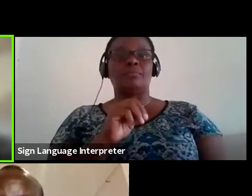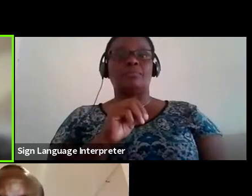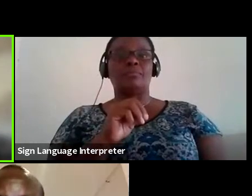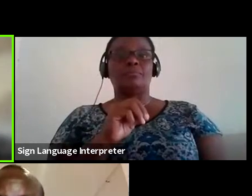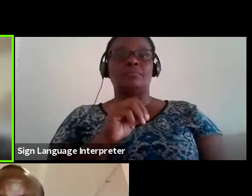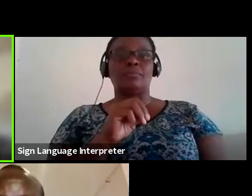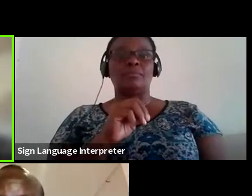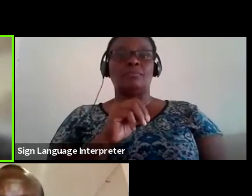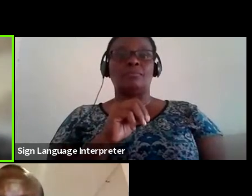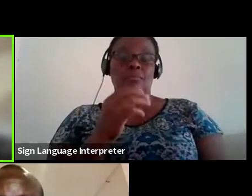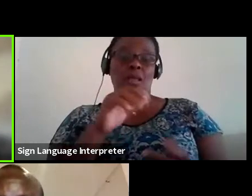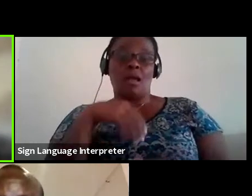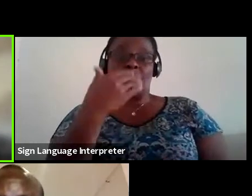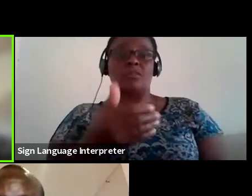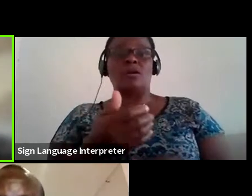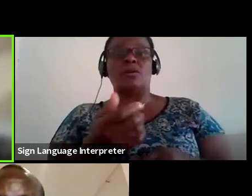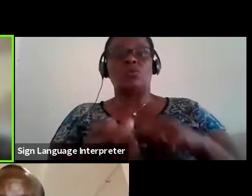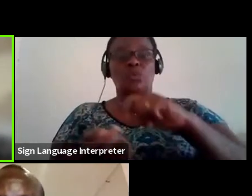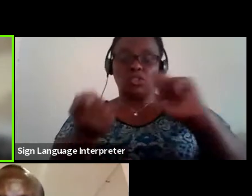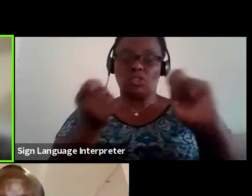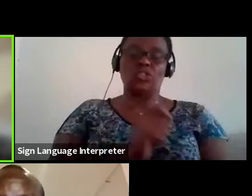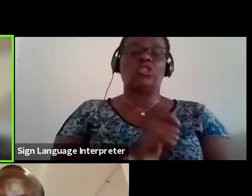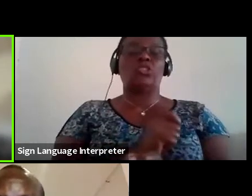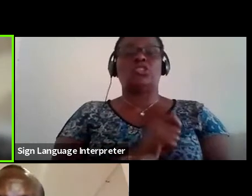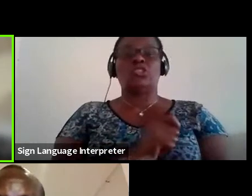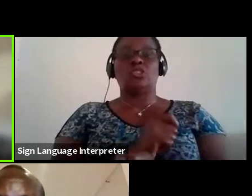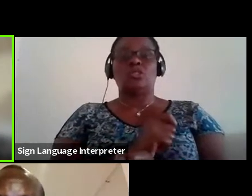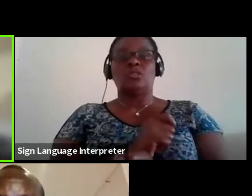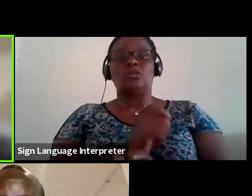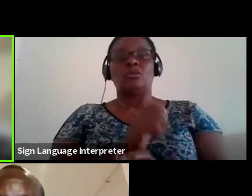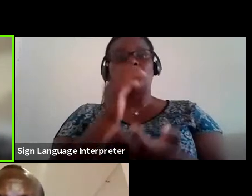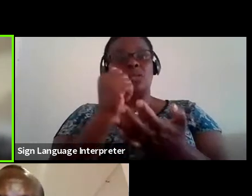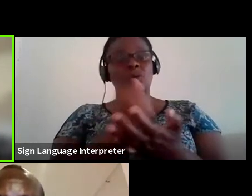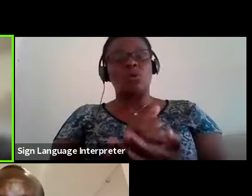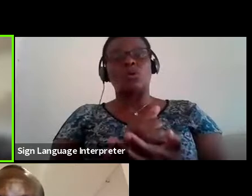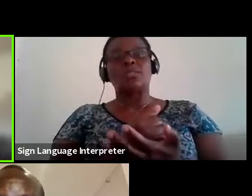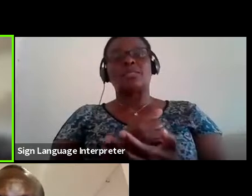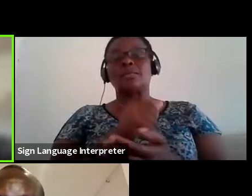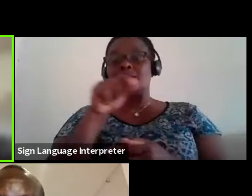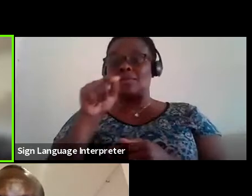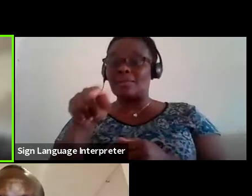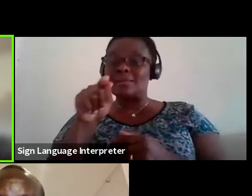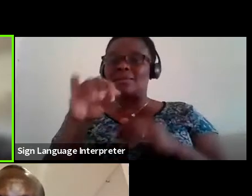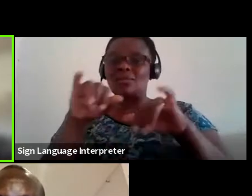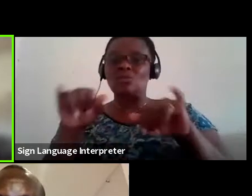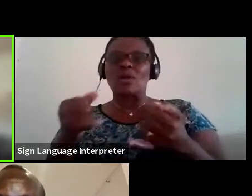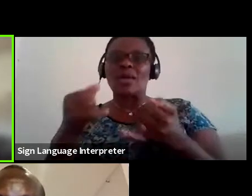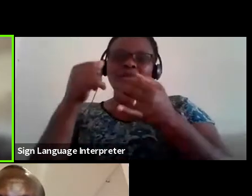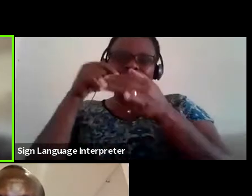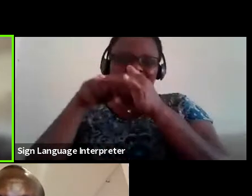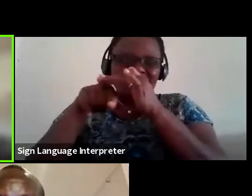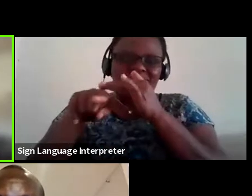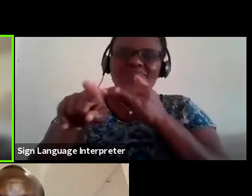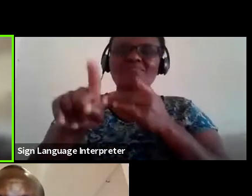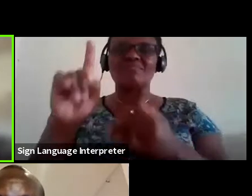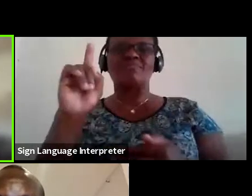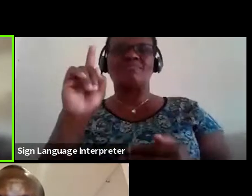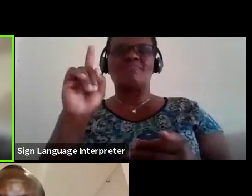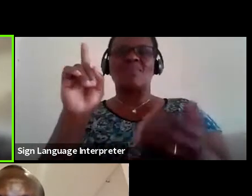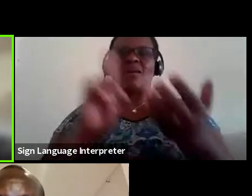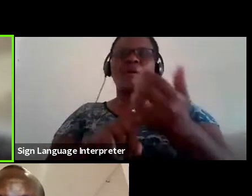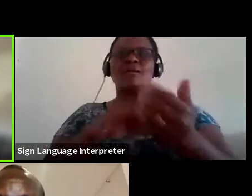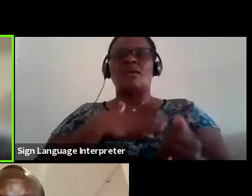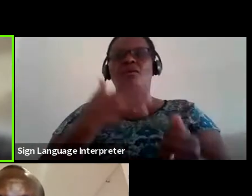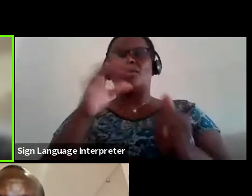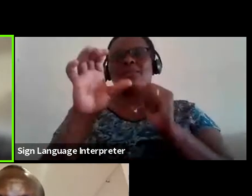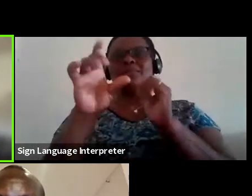chapter4uganda.org. The intention was clear, to try and get hold of our data. But you also have things